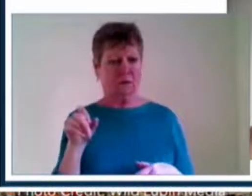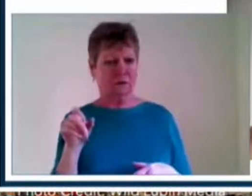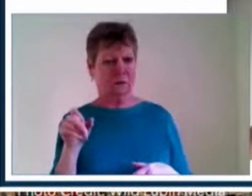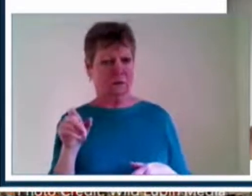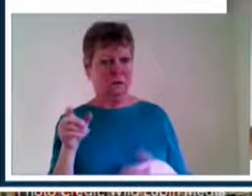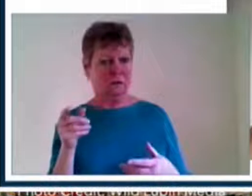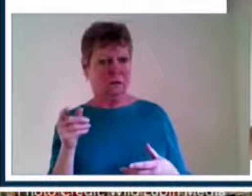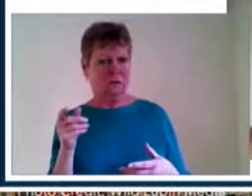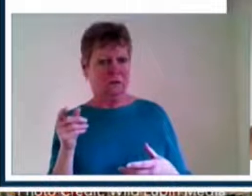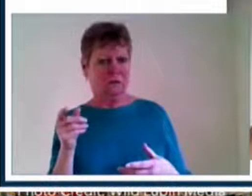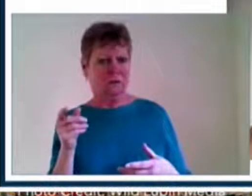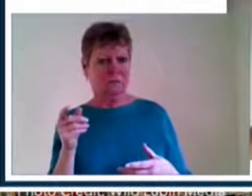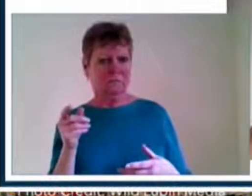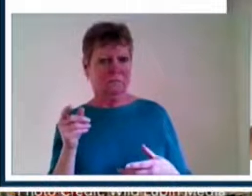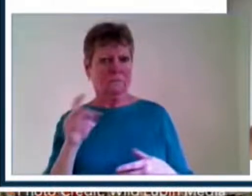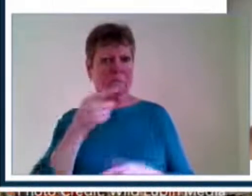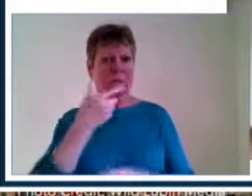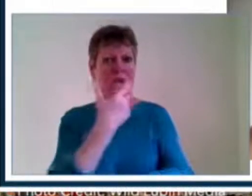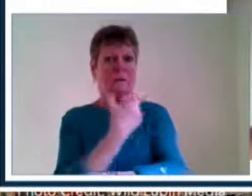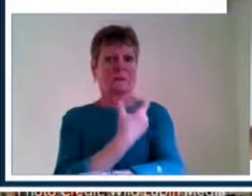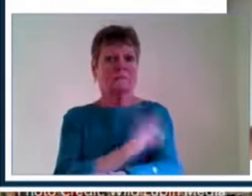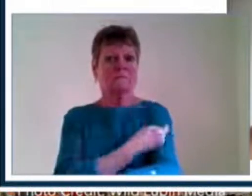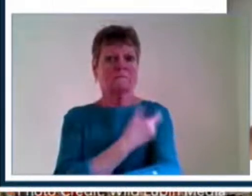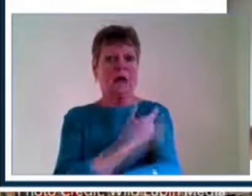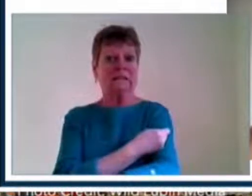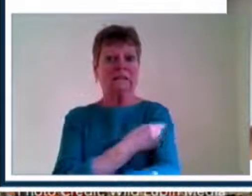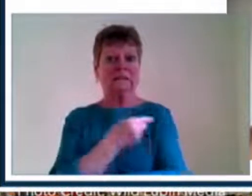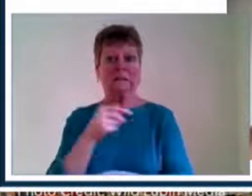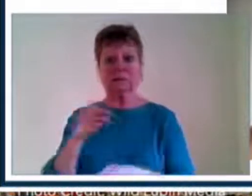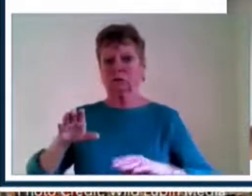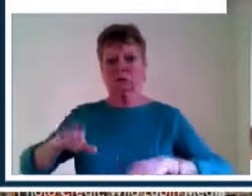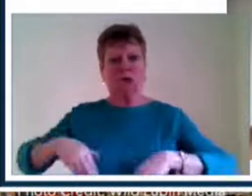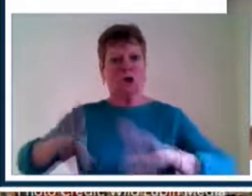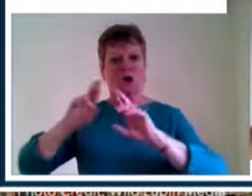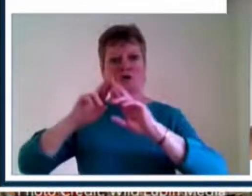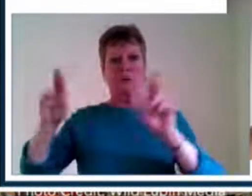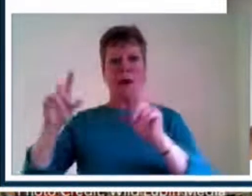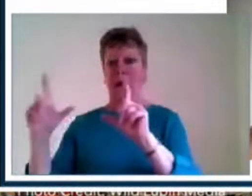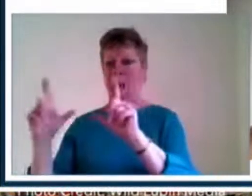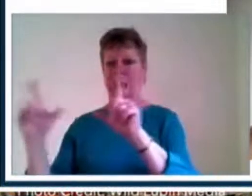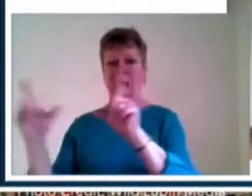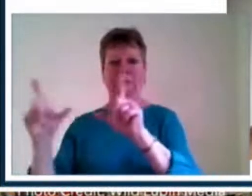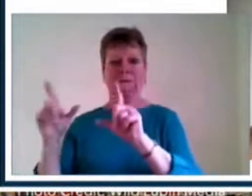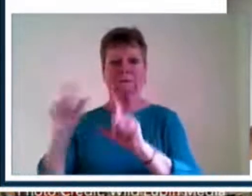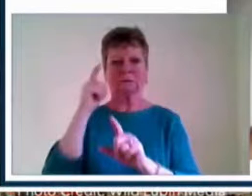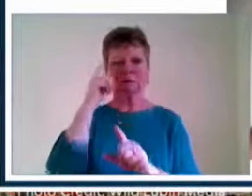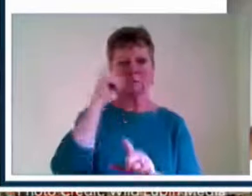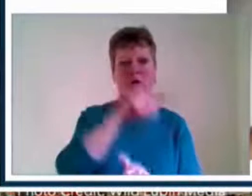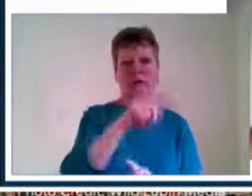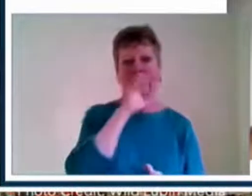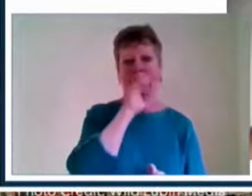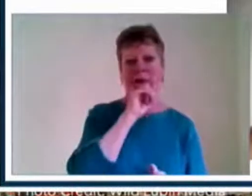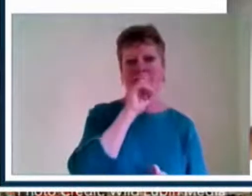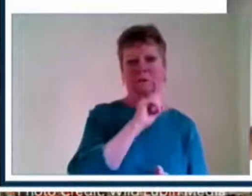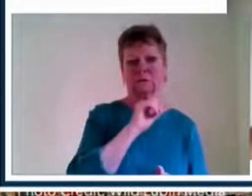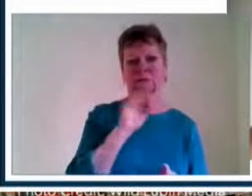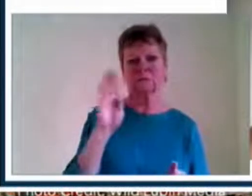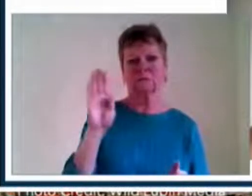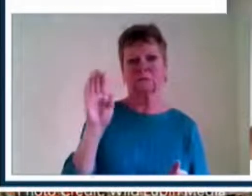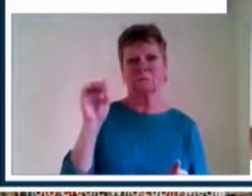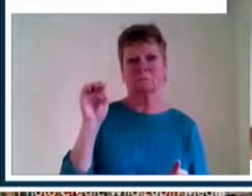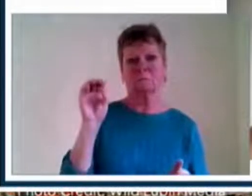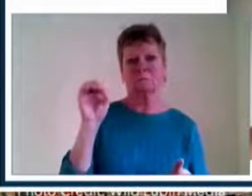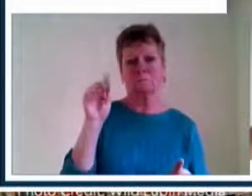there's been no, first of all, the vaccines are not licensed for this age group for boosters, and there's been no recommendations about giving them boosters,